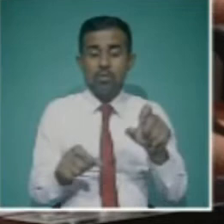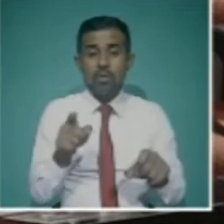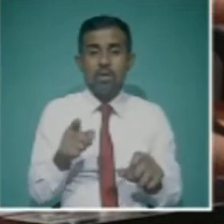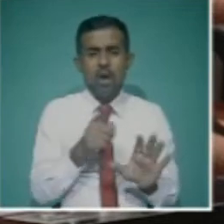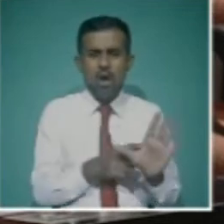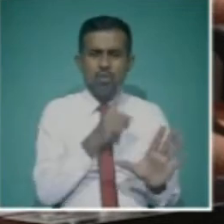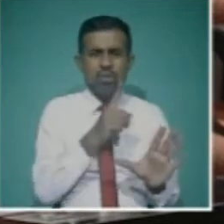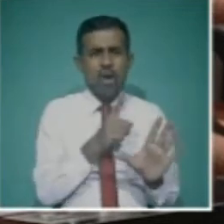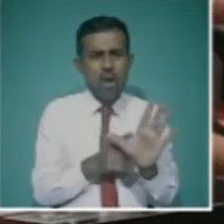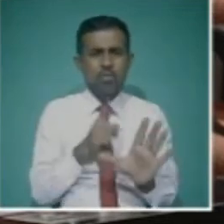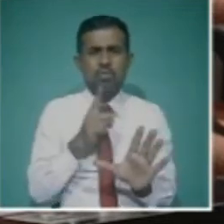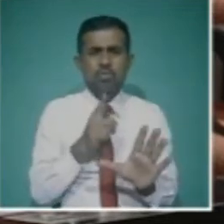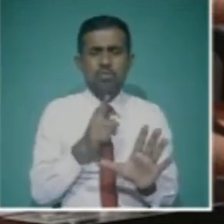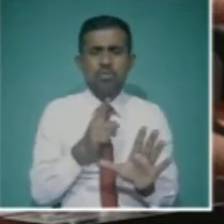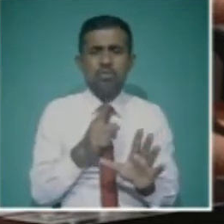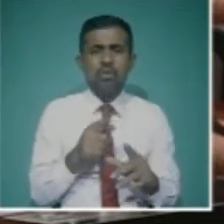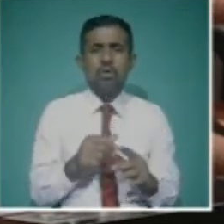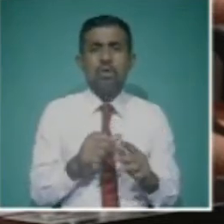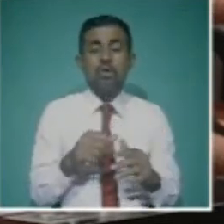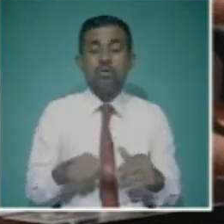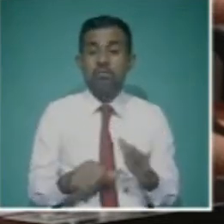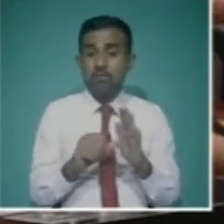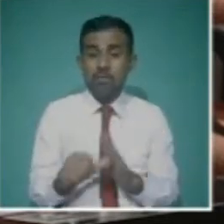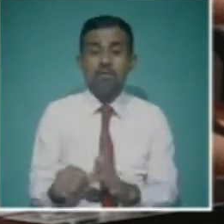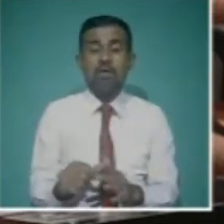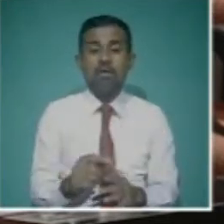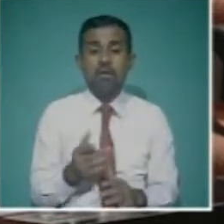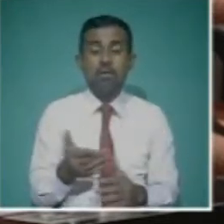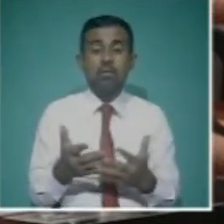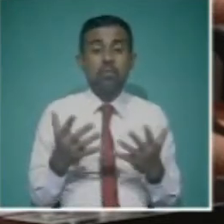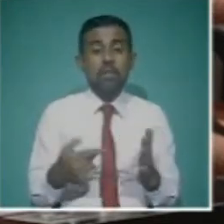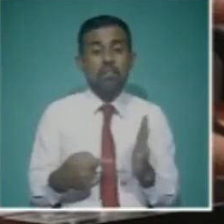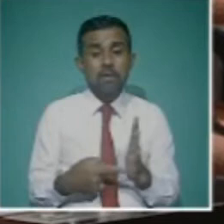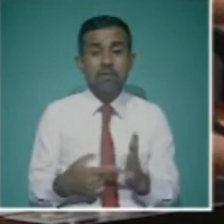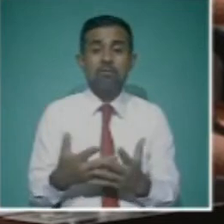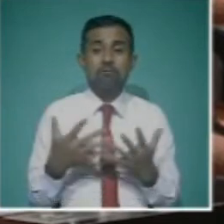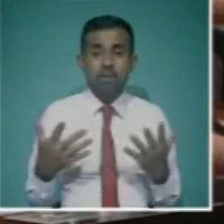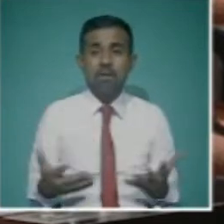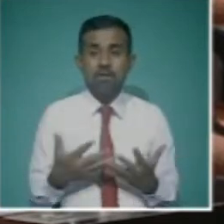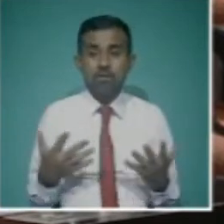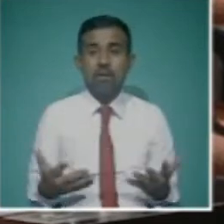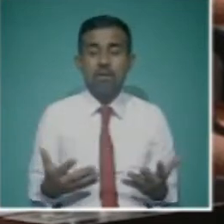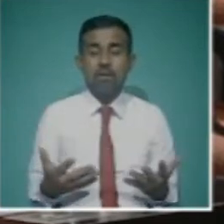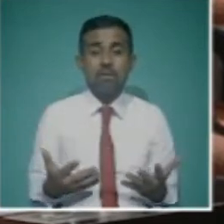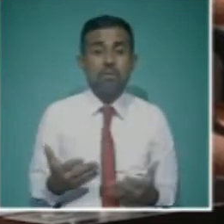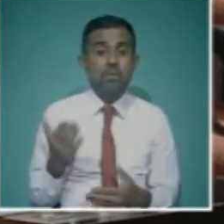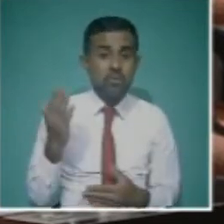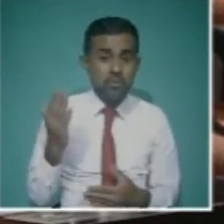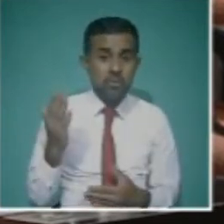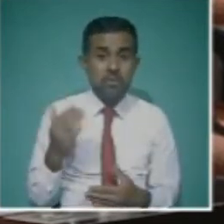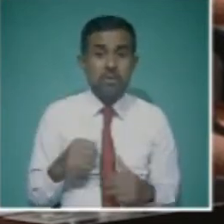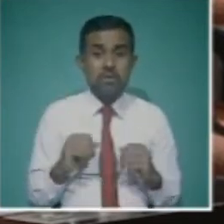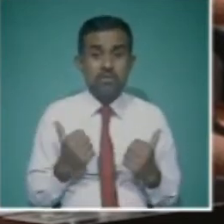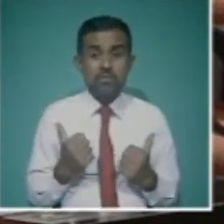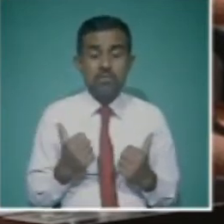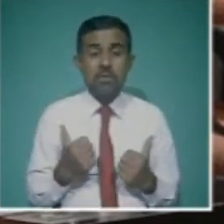that led them to the frustration where they had to ultimately choose to even give up their lives to try and find freedom as a better